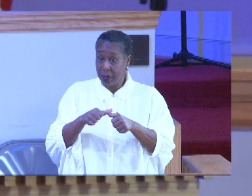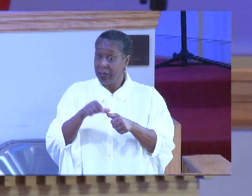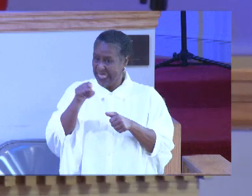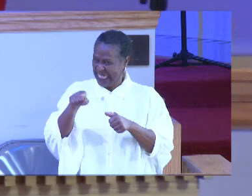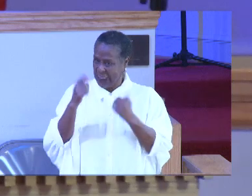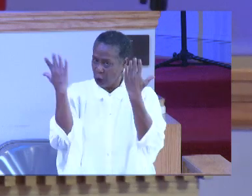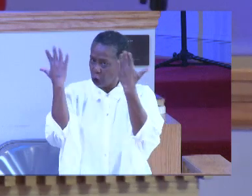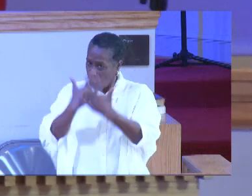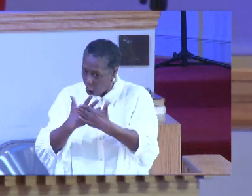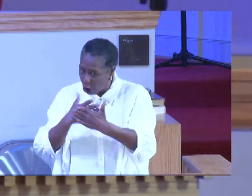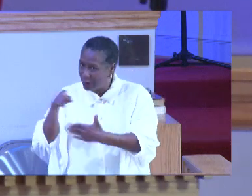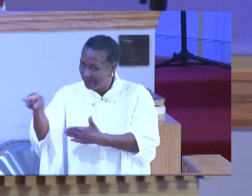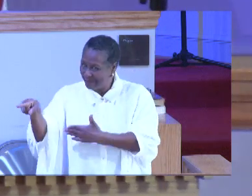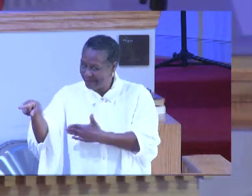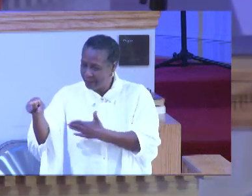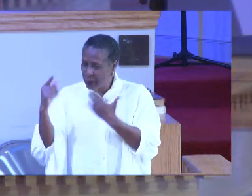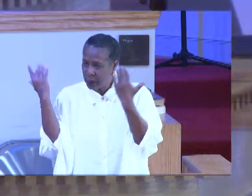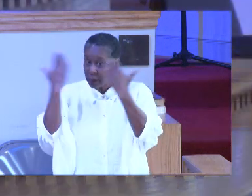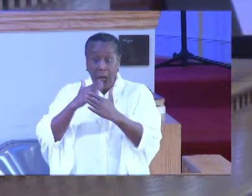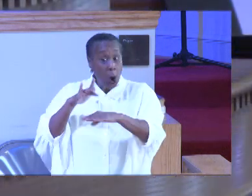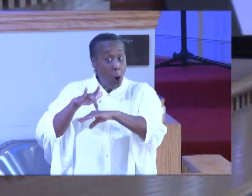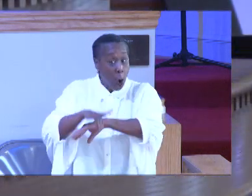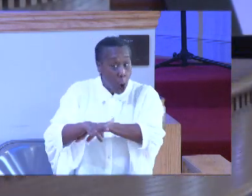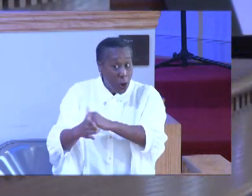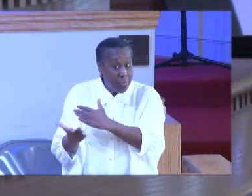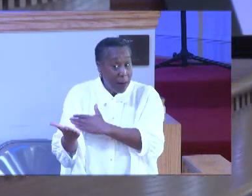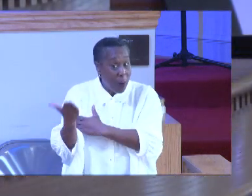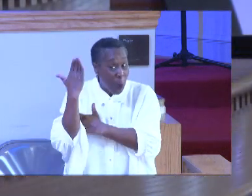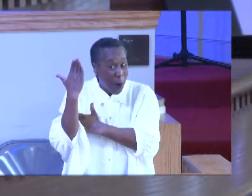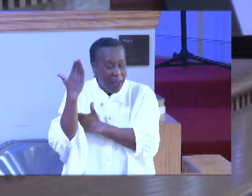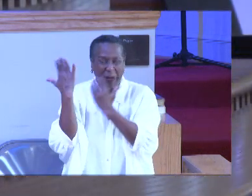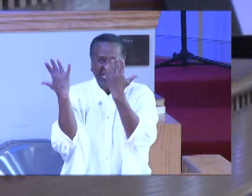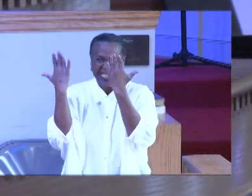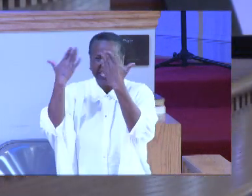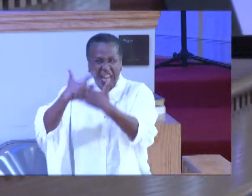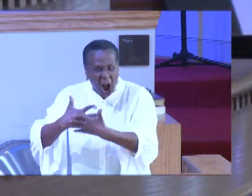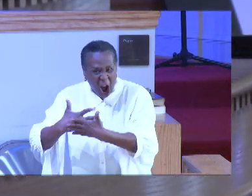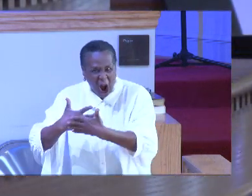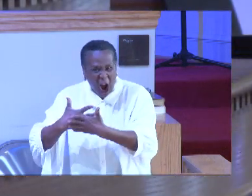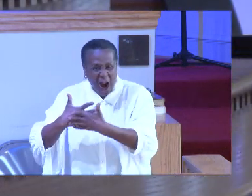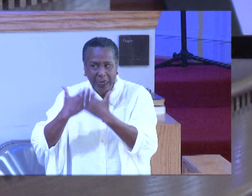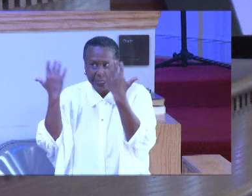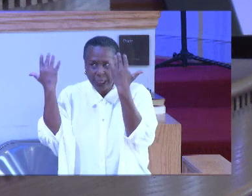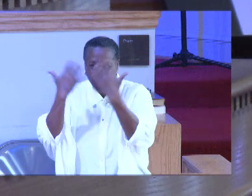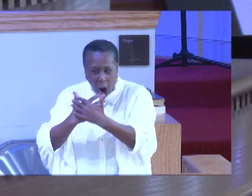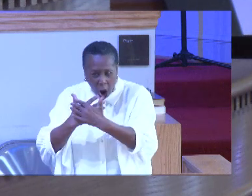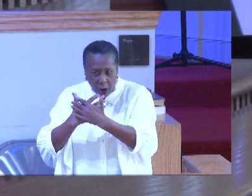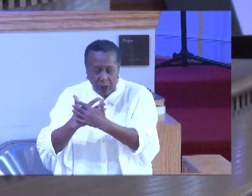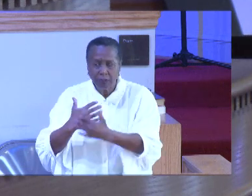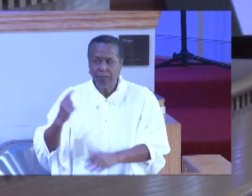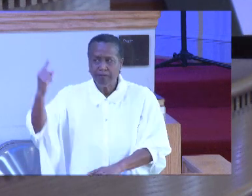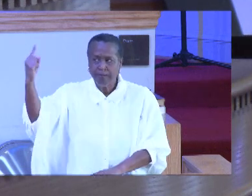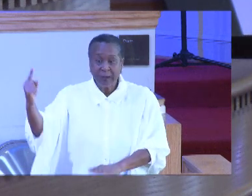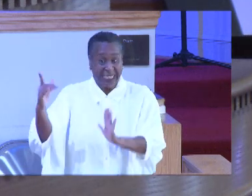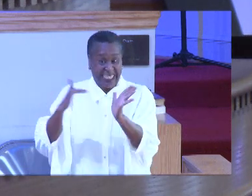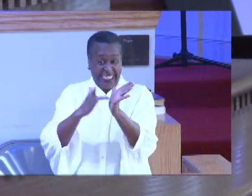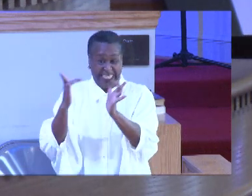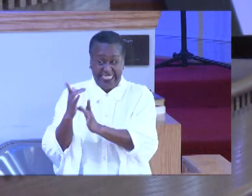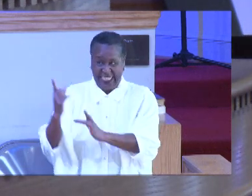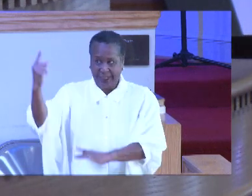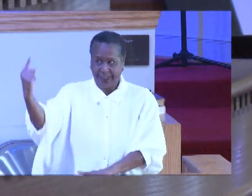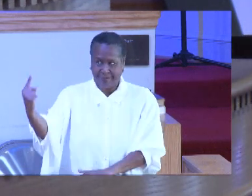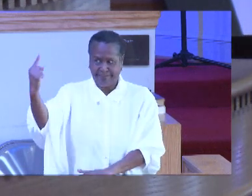dark. Even though it's early in the morning, it's still dark. Jesus is not